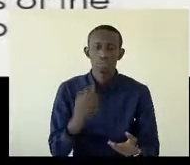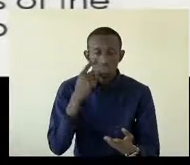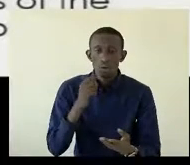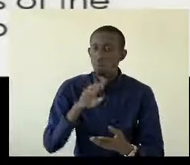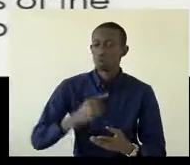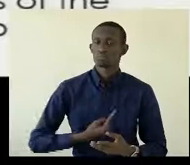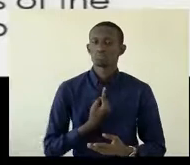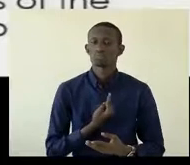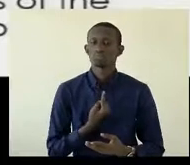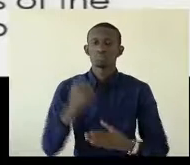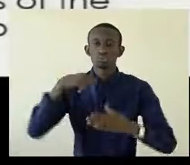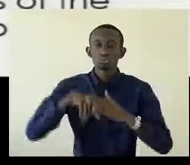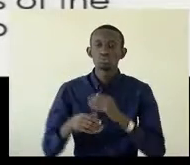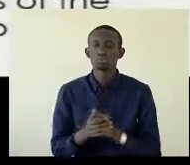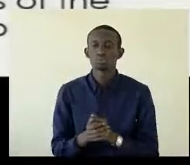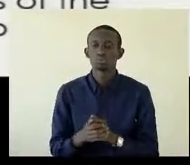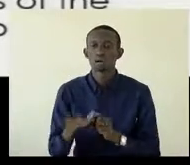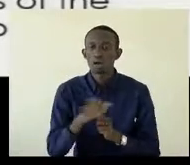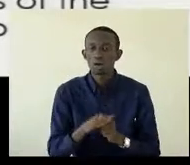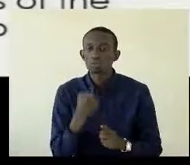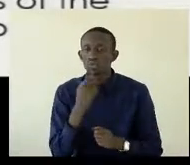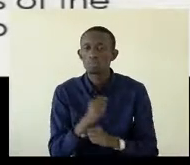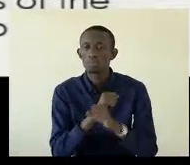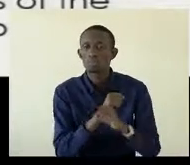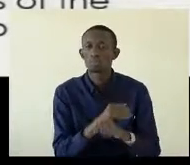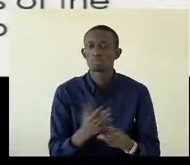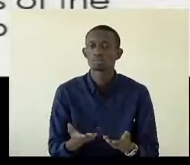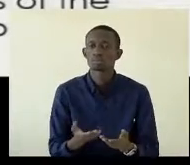all. So we have to be in position to balance out,